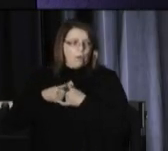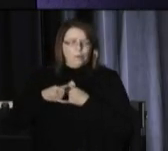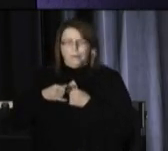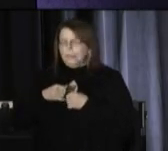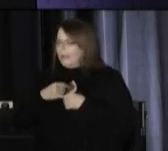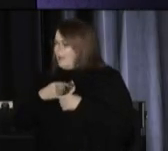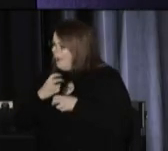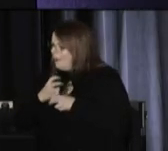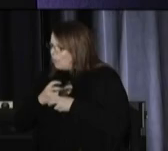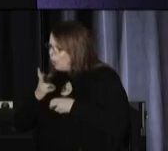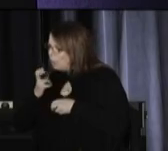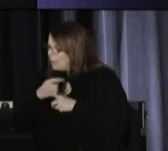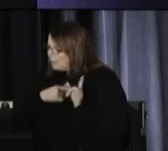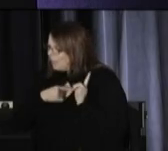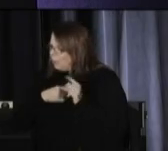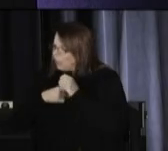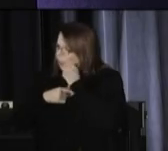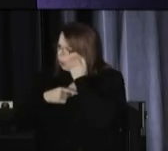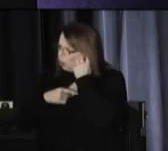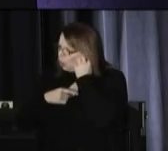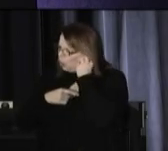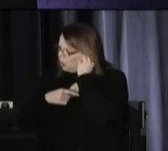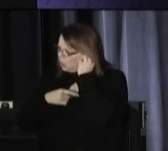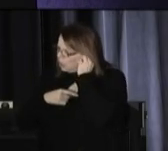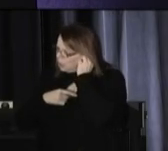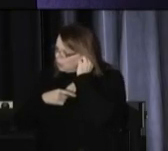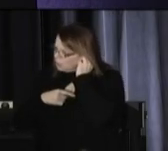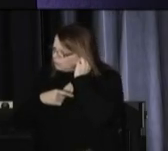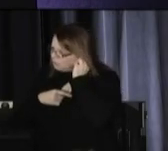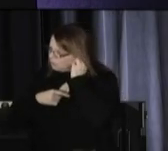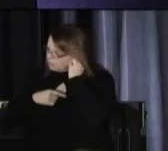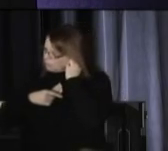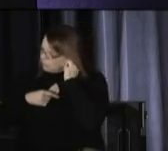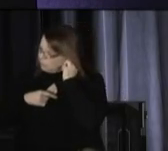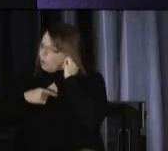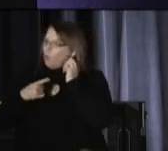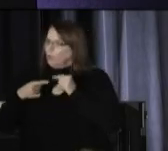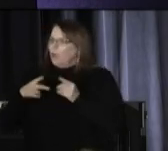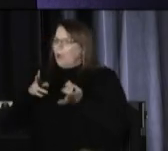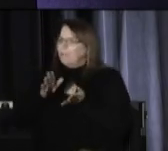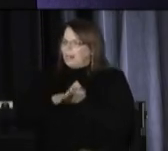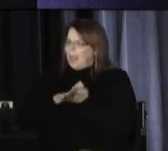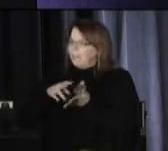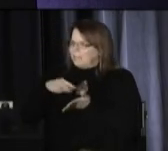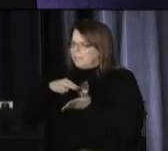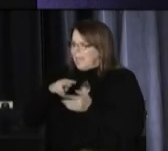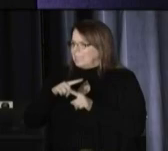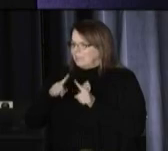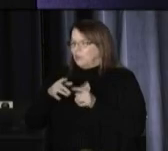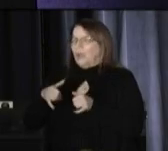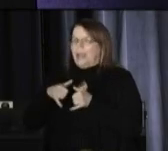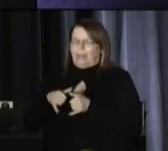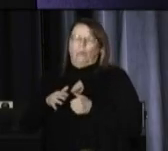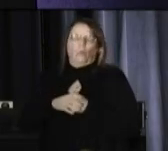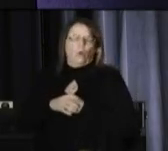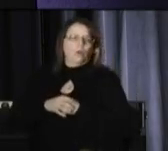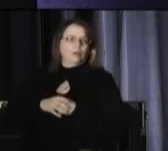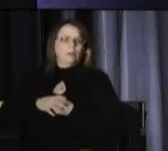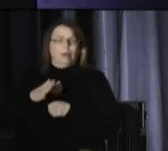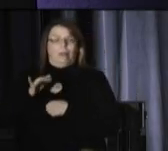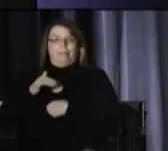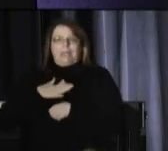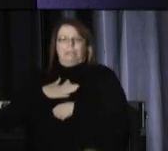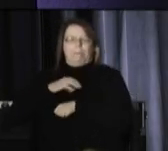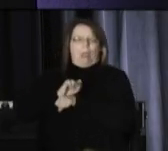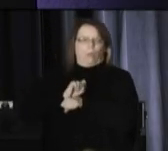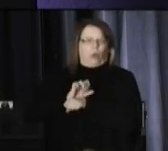like you're not getting the award and you're not getting on stage, right? And like, but that's okay. There are other banquets to attend, right? But like, that's what my work is